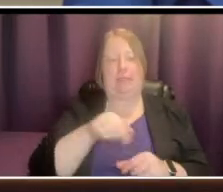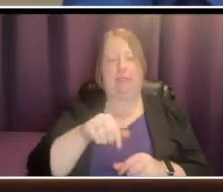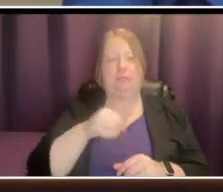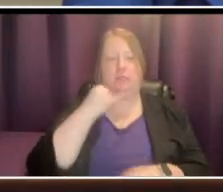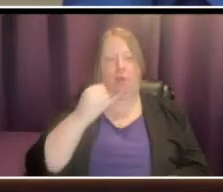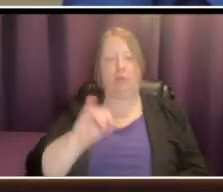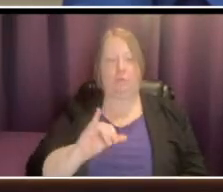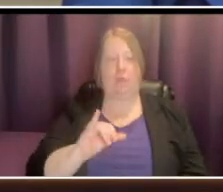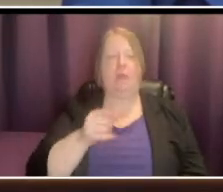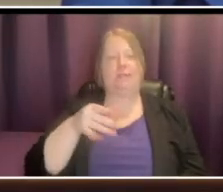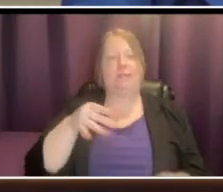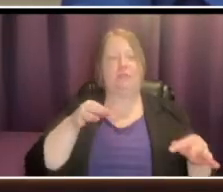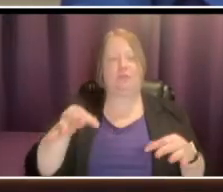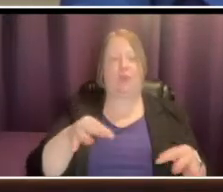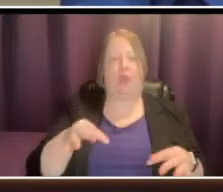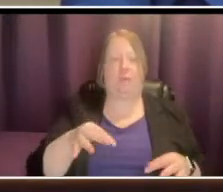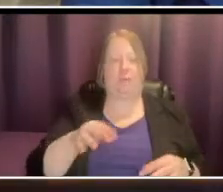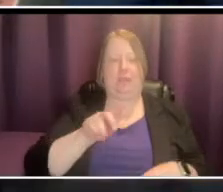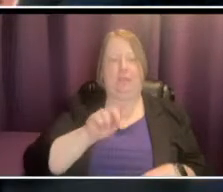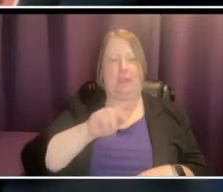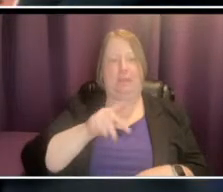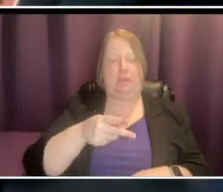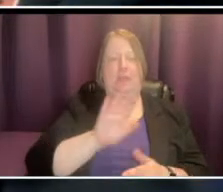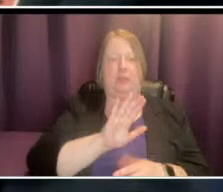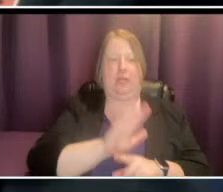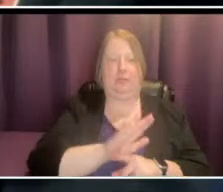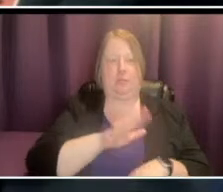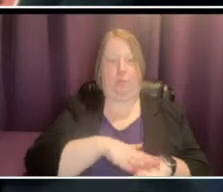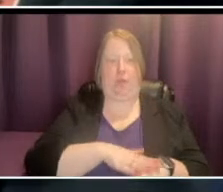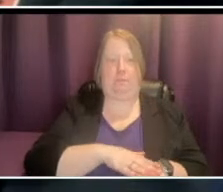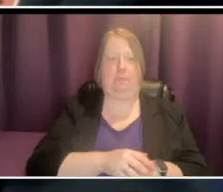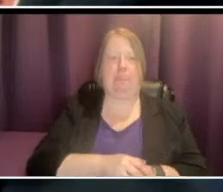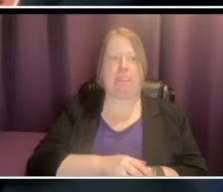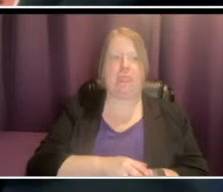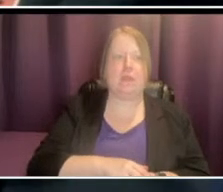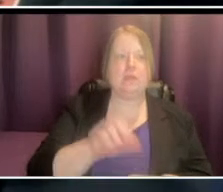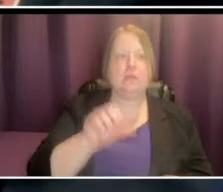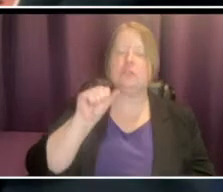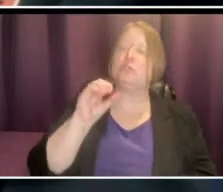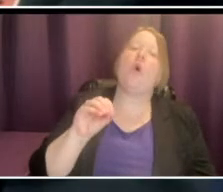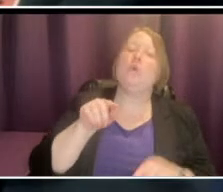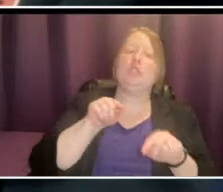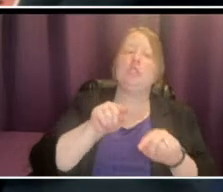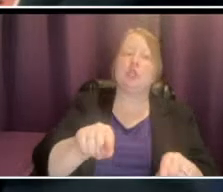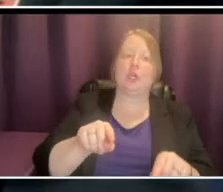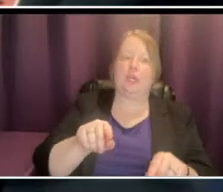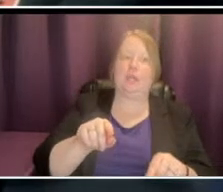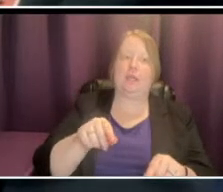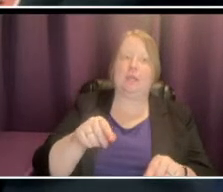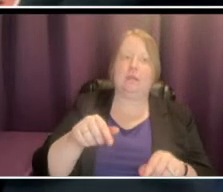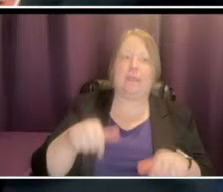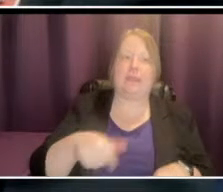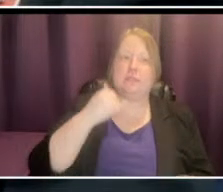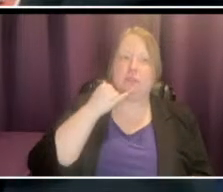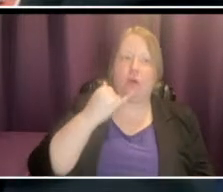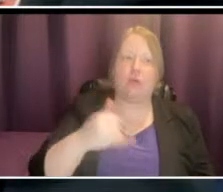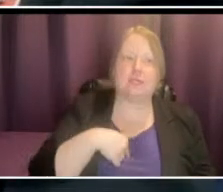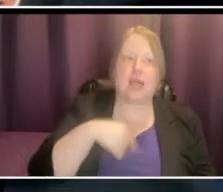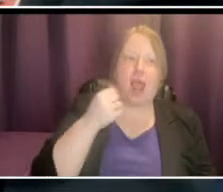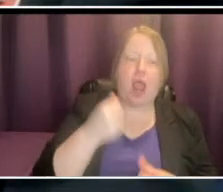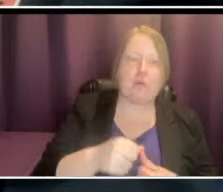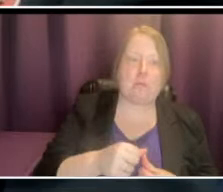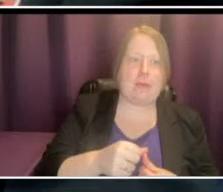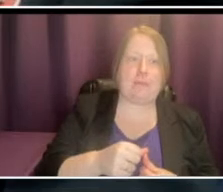Secretary Norquist's warning. So during these calls, I only remember in hindsight because he was almost